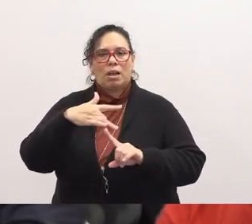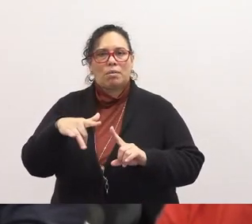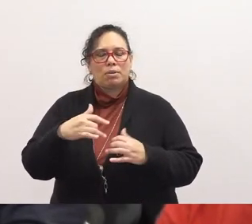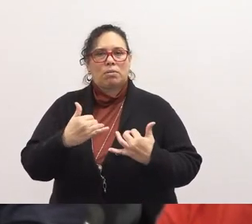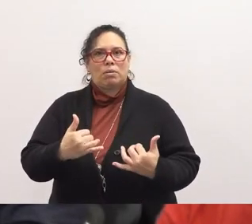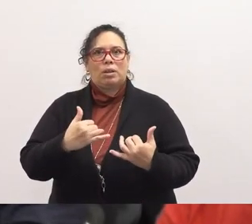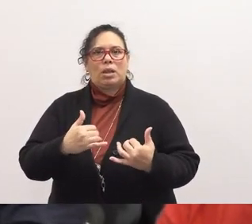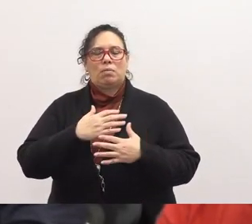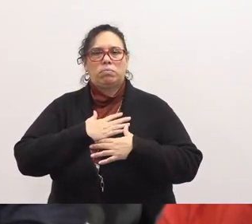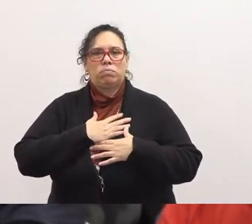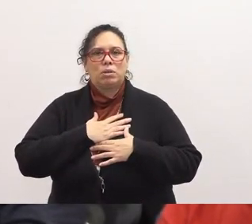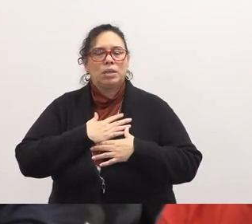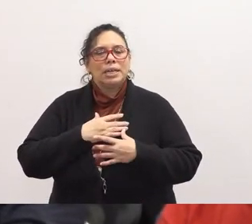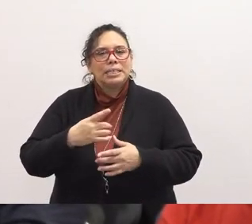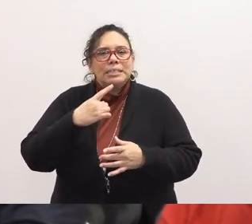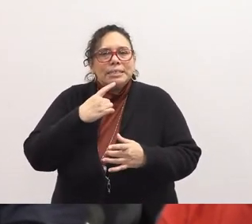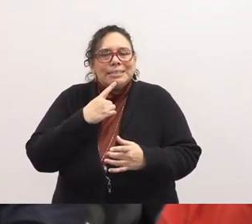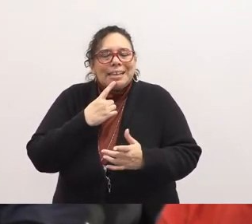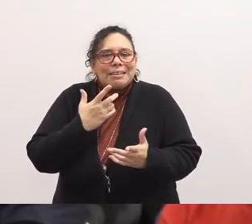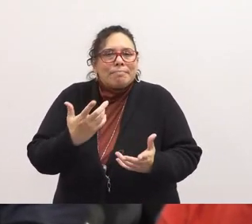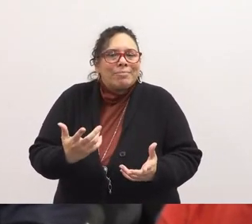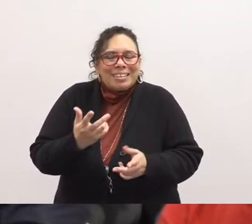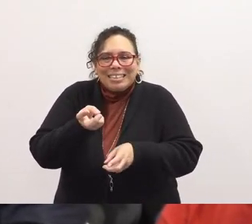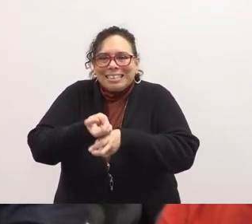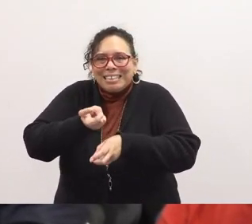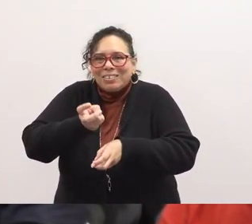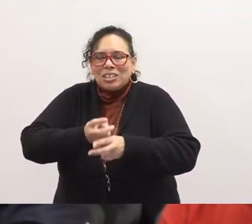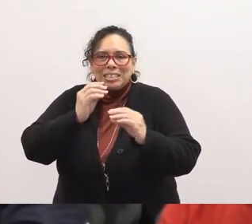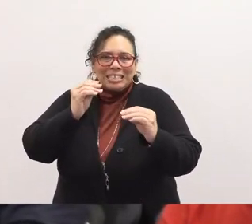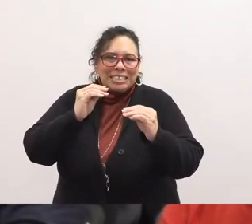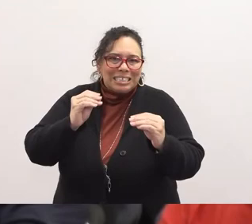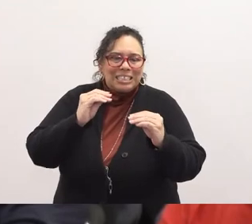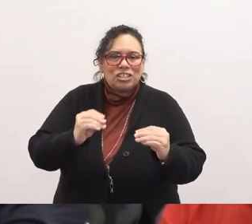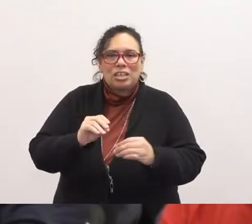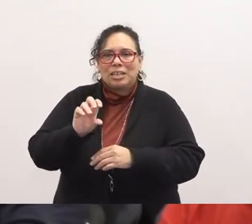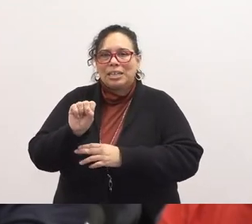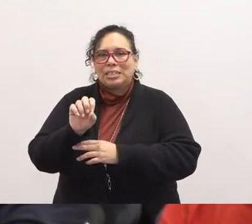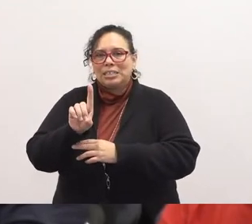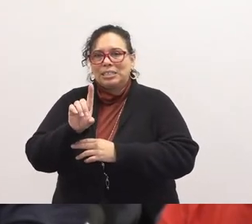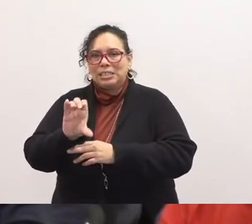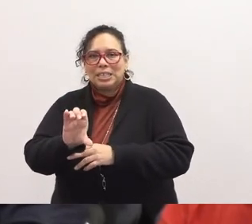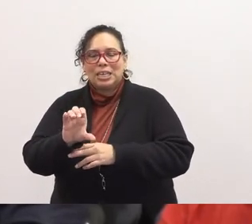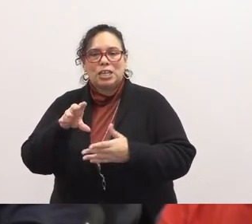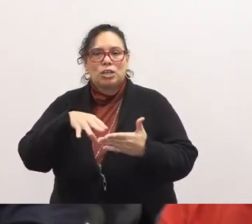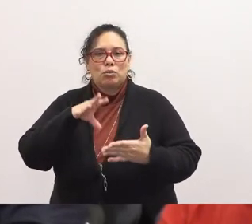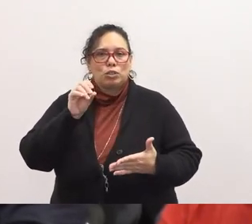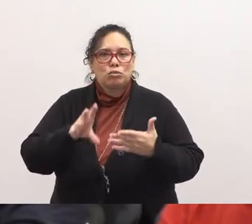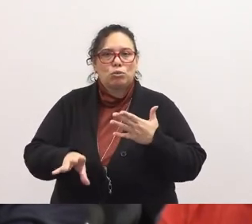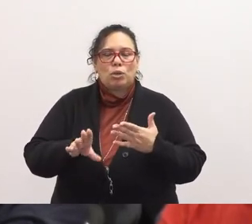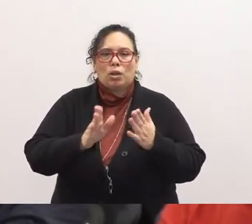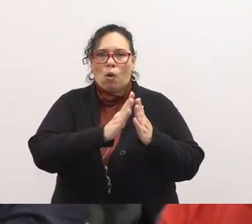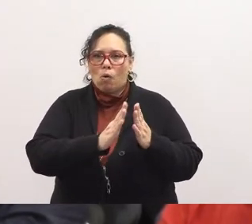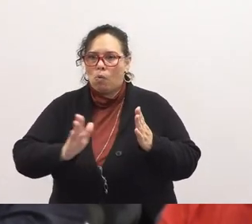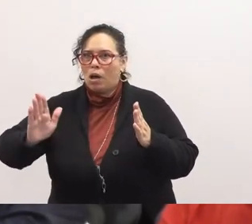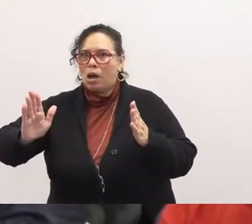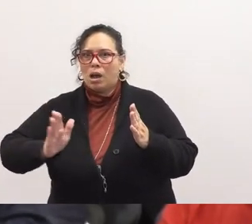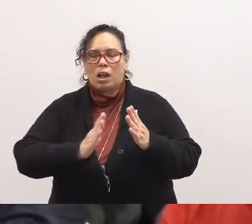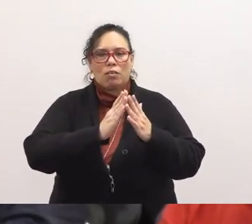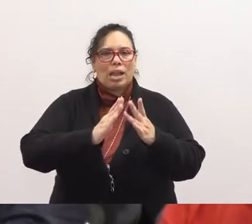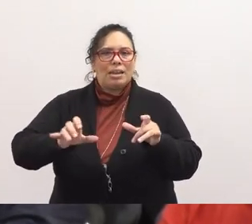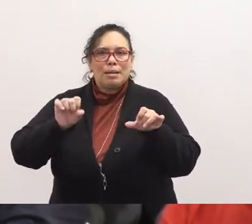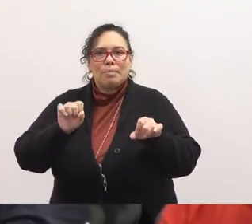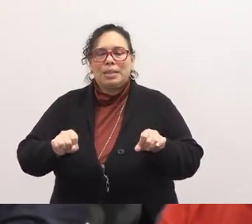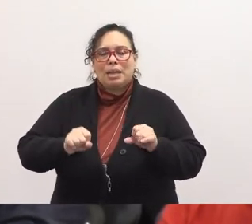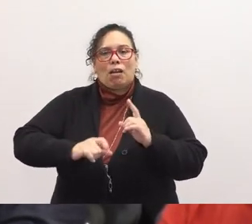in at the moment. To say nothing of the difficulties of teaching in a special day class with students with a wide range of abilities and